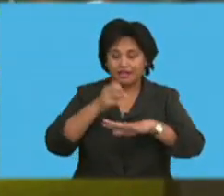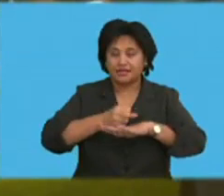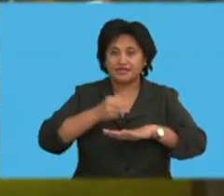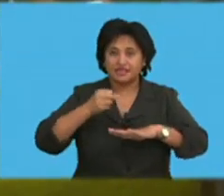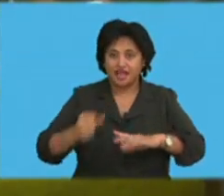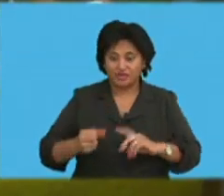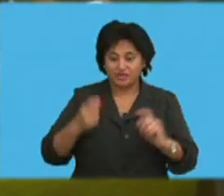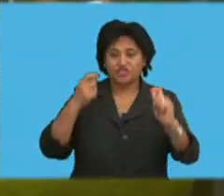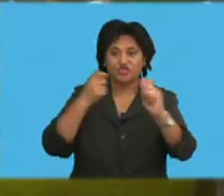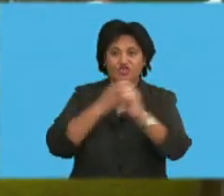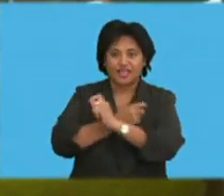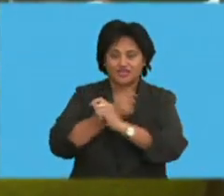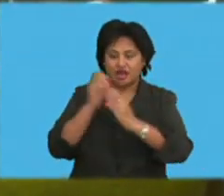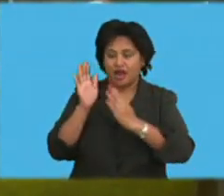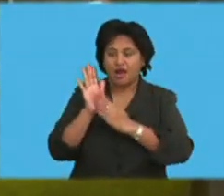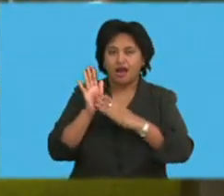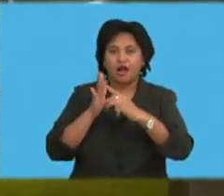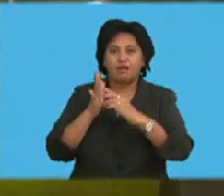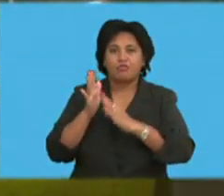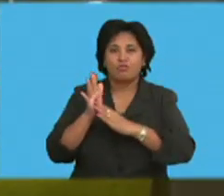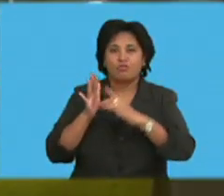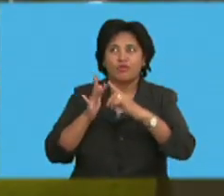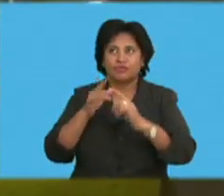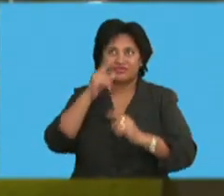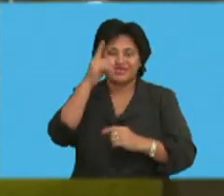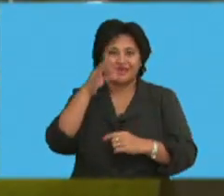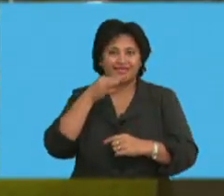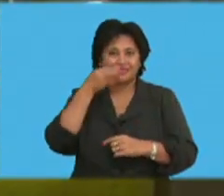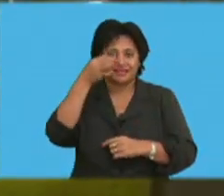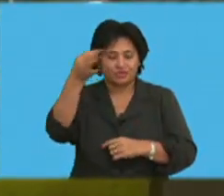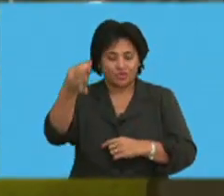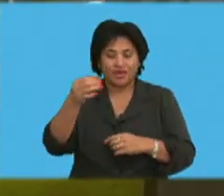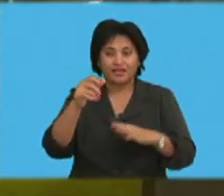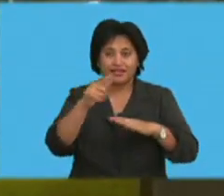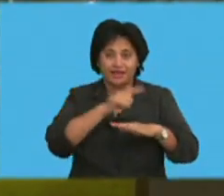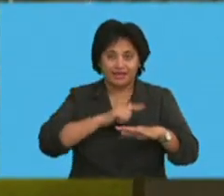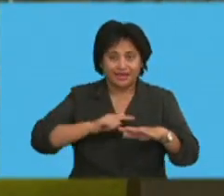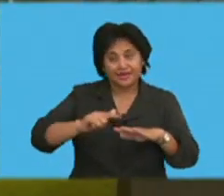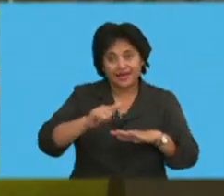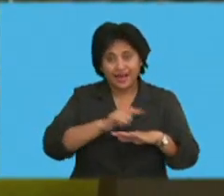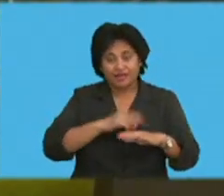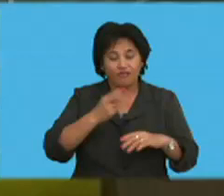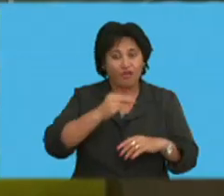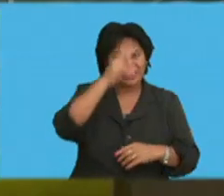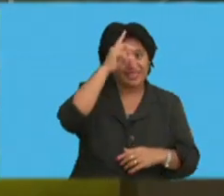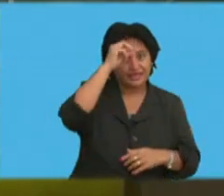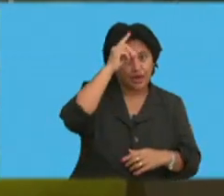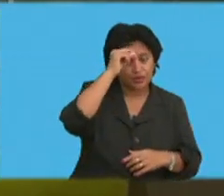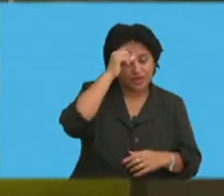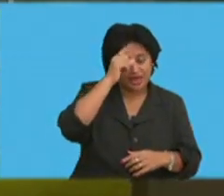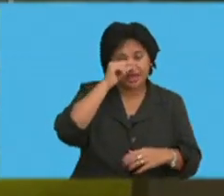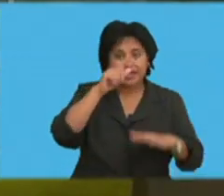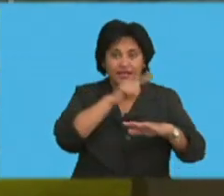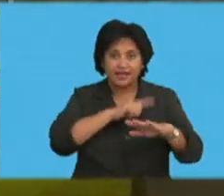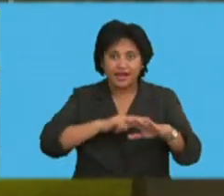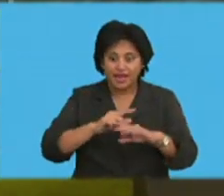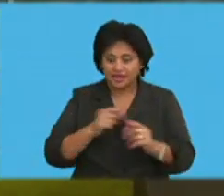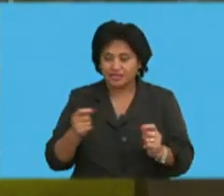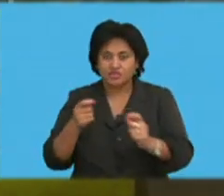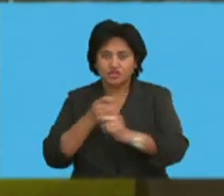converted the Momi land, it was converted from Itauke land to Crown, then they gave it as